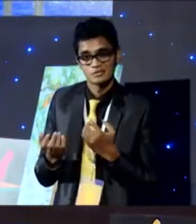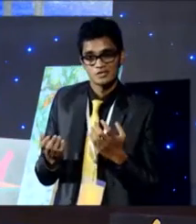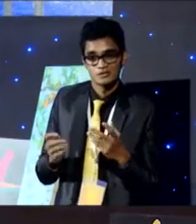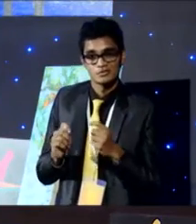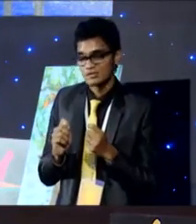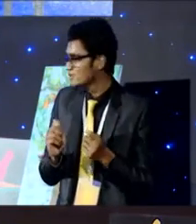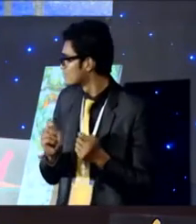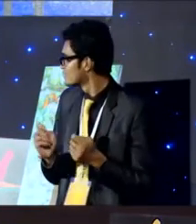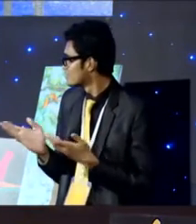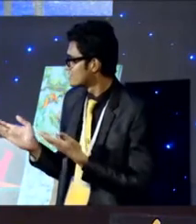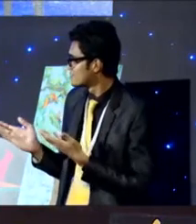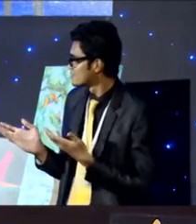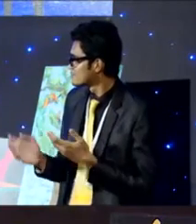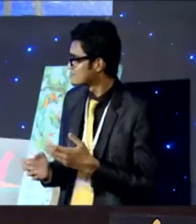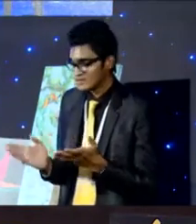thoughts?